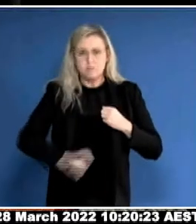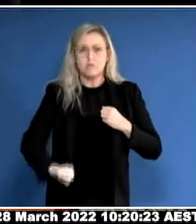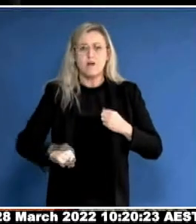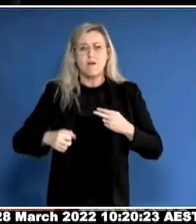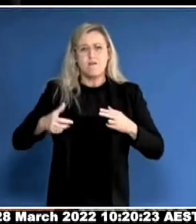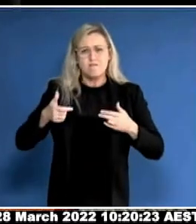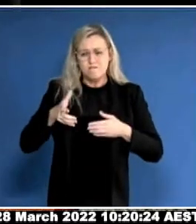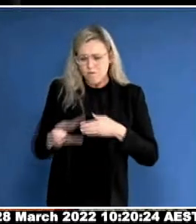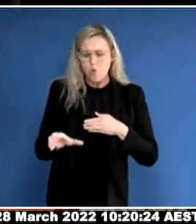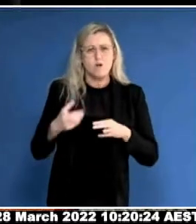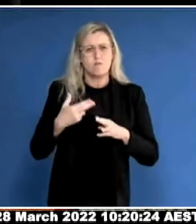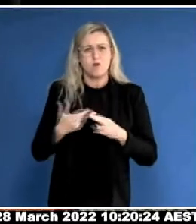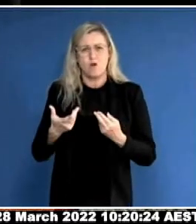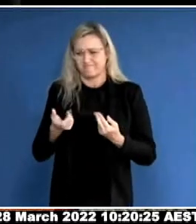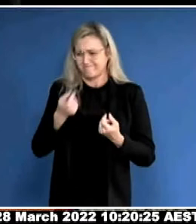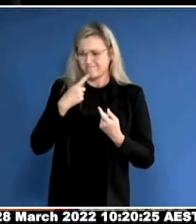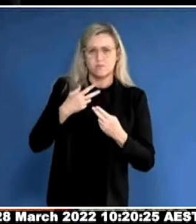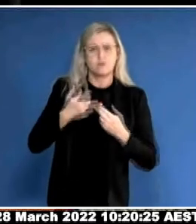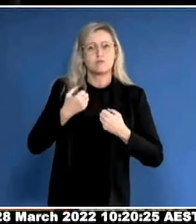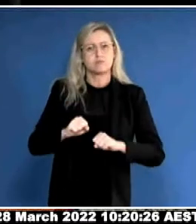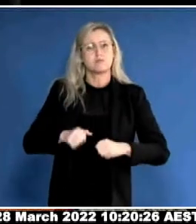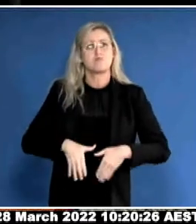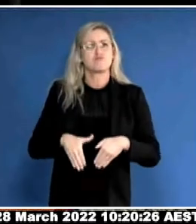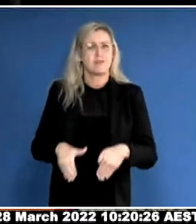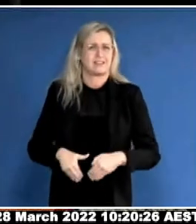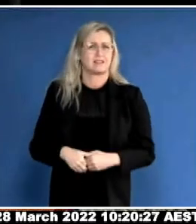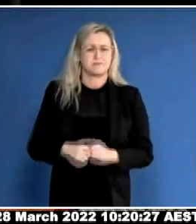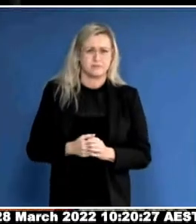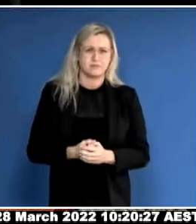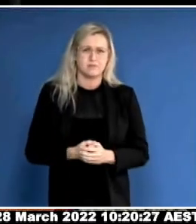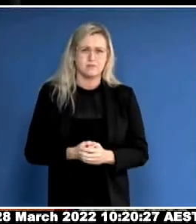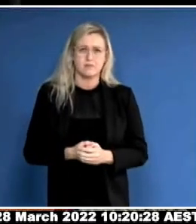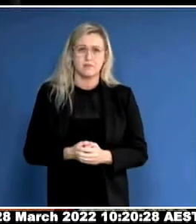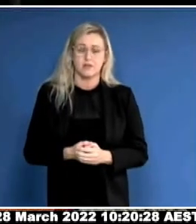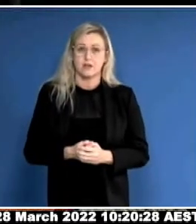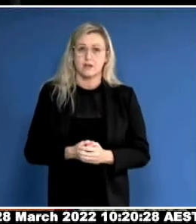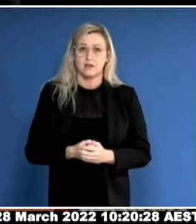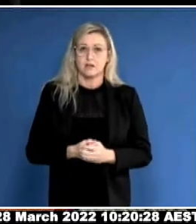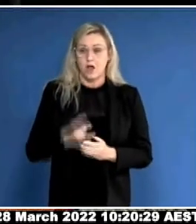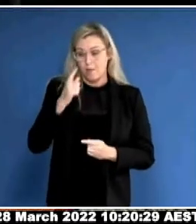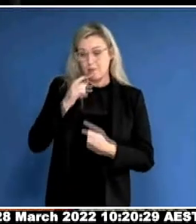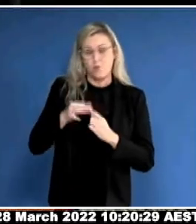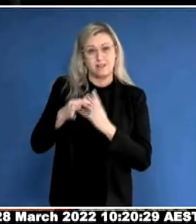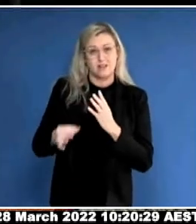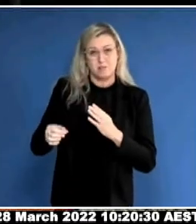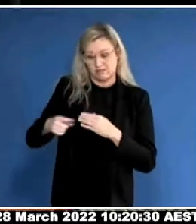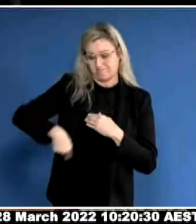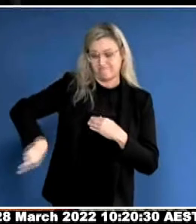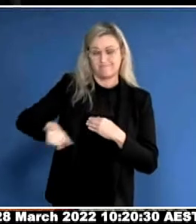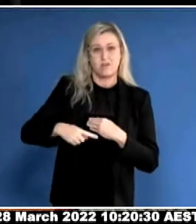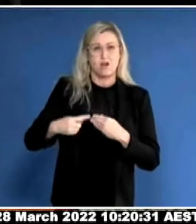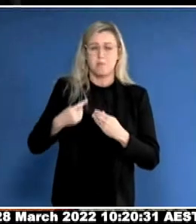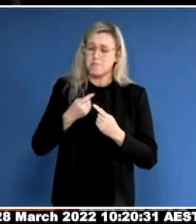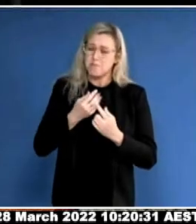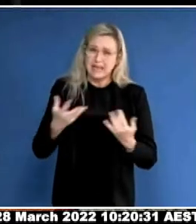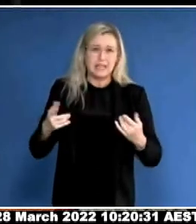The responses emphasise that people with disability often experience multiple forms of violence and abuse